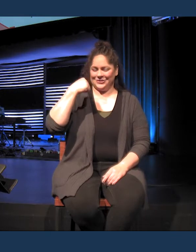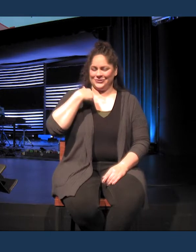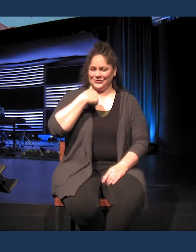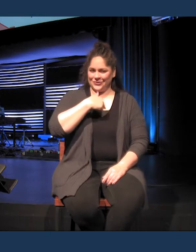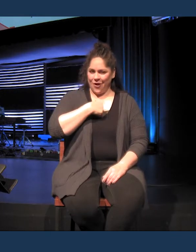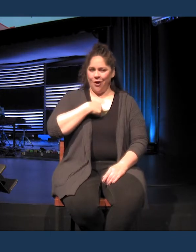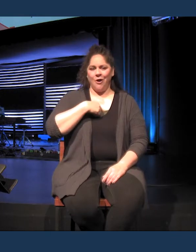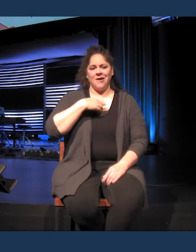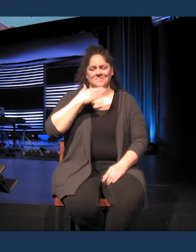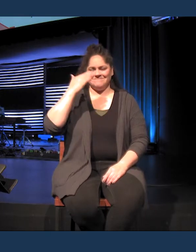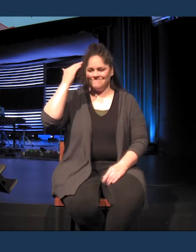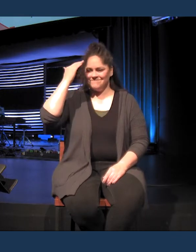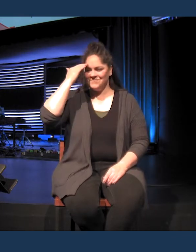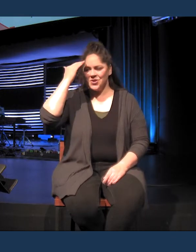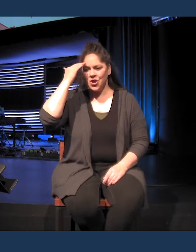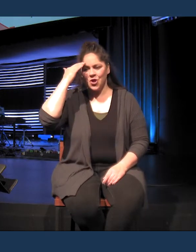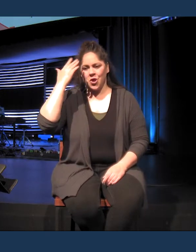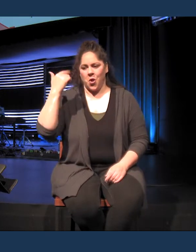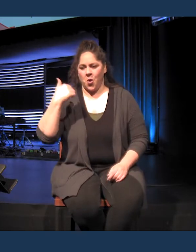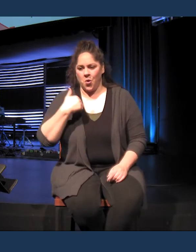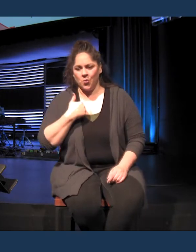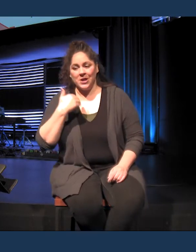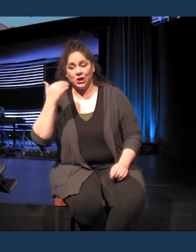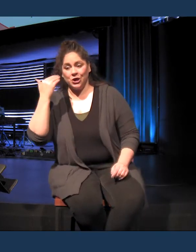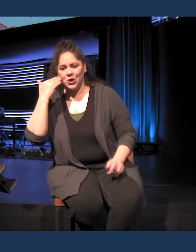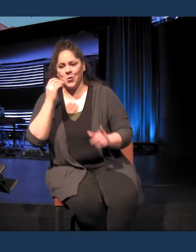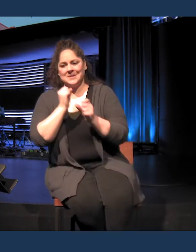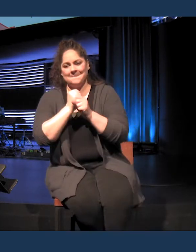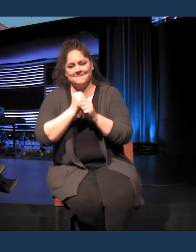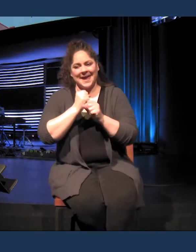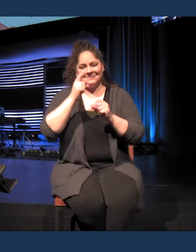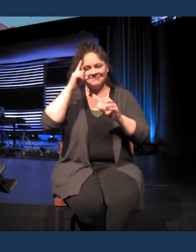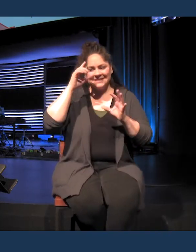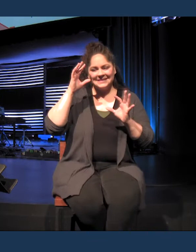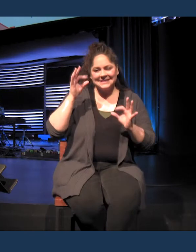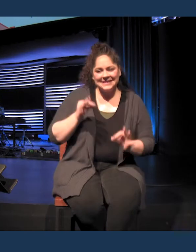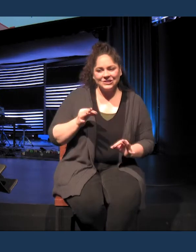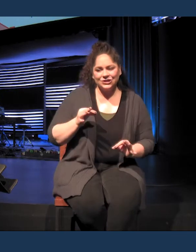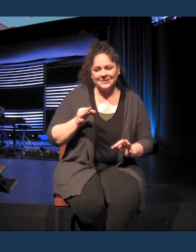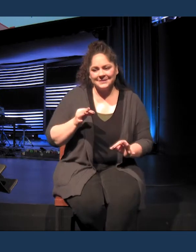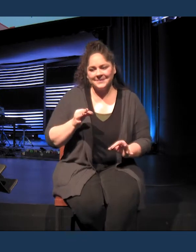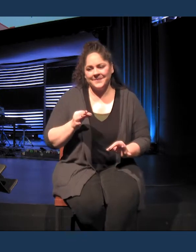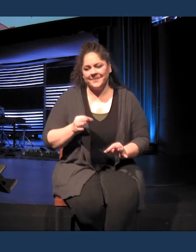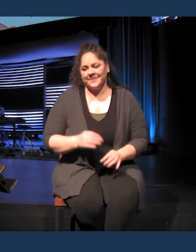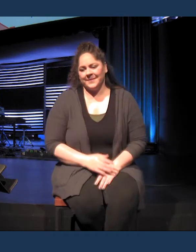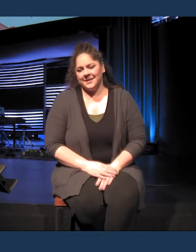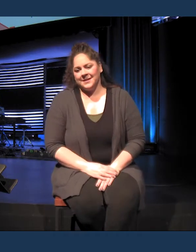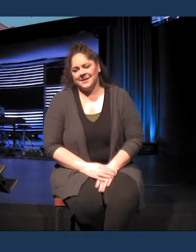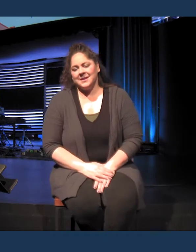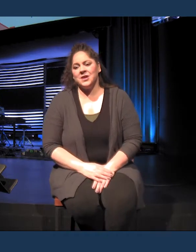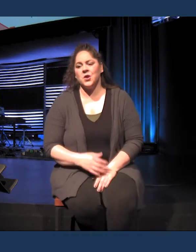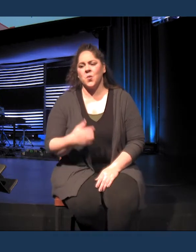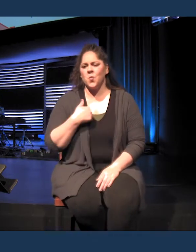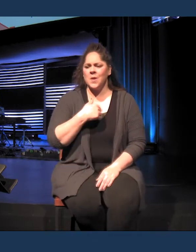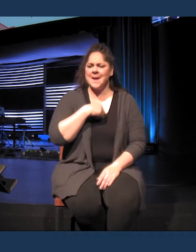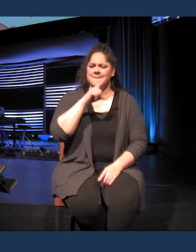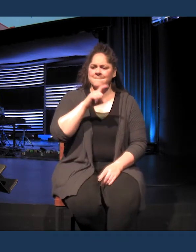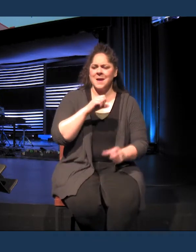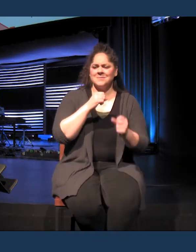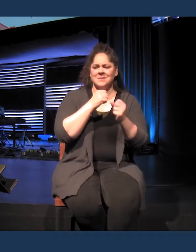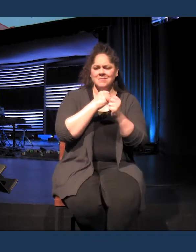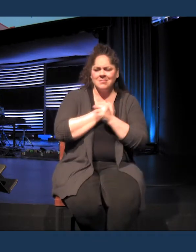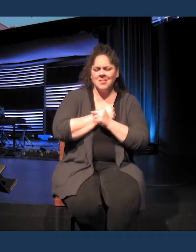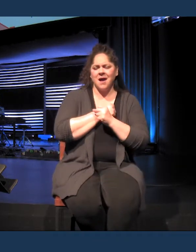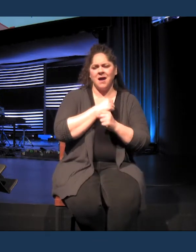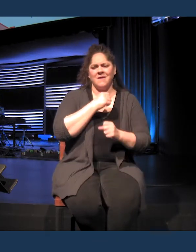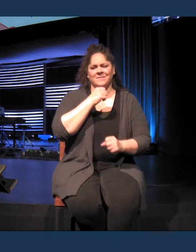our intellect, the ability to make decisions. So Jesus is saying, you must love the Lord your God with everything